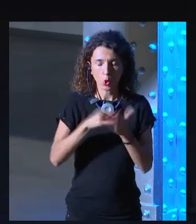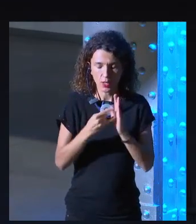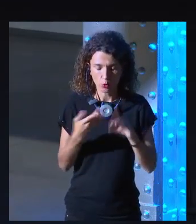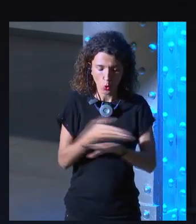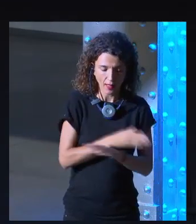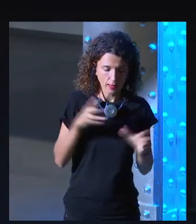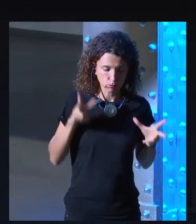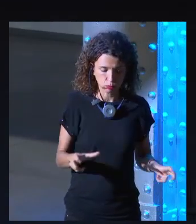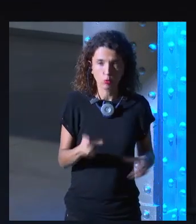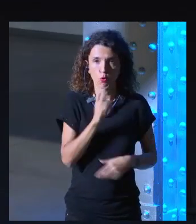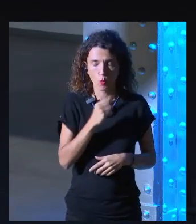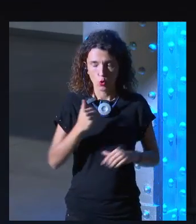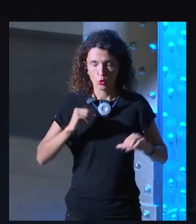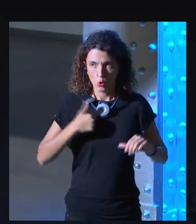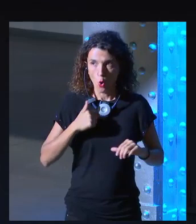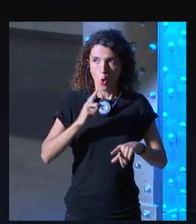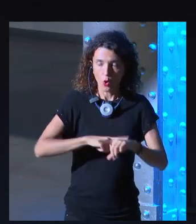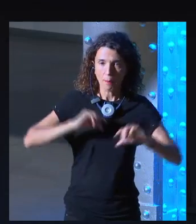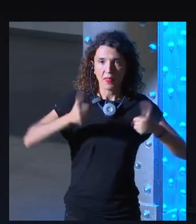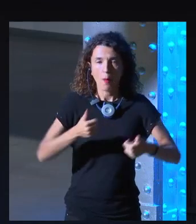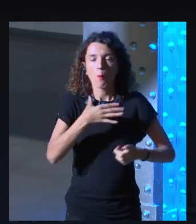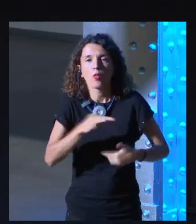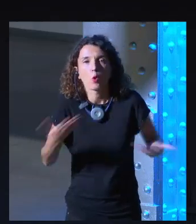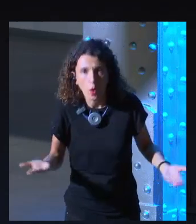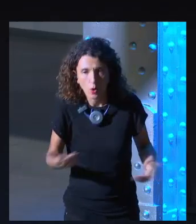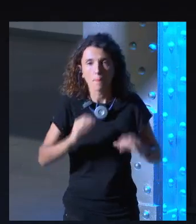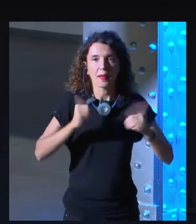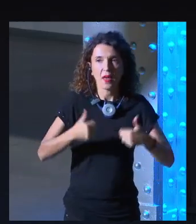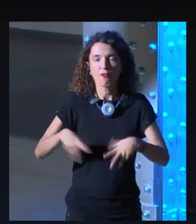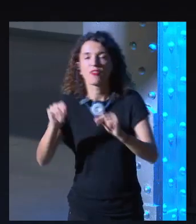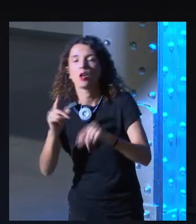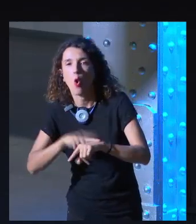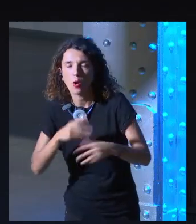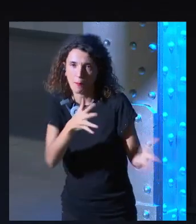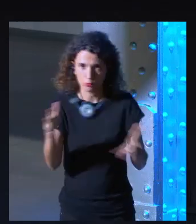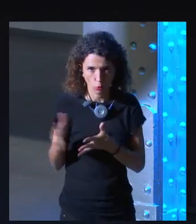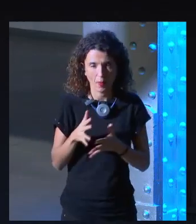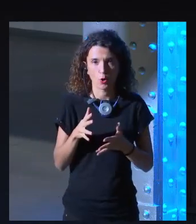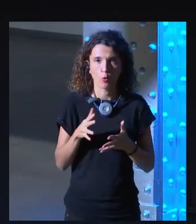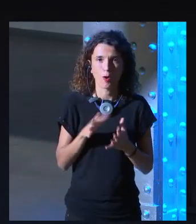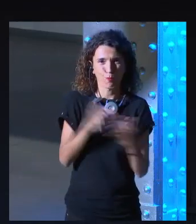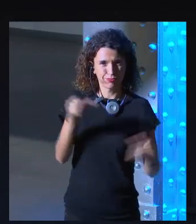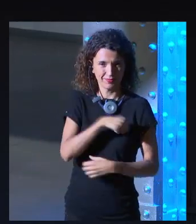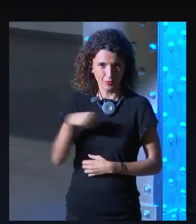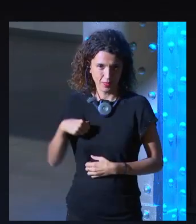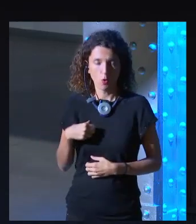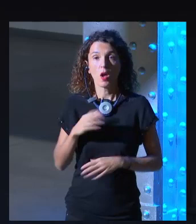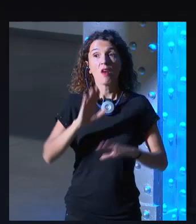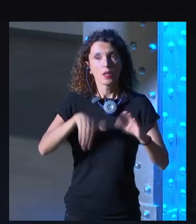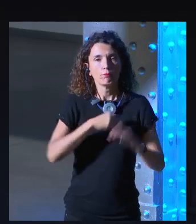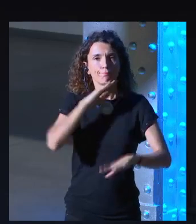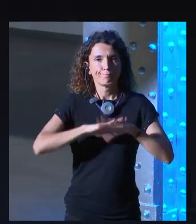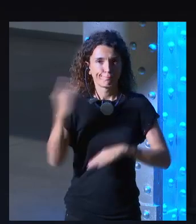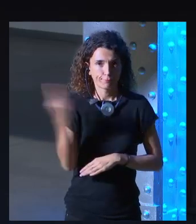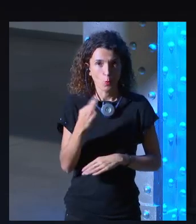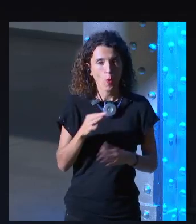I reasonably put aside, and how can I protect this time and honour it? Because you're making a deal with yourself, and